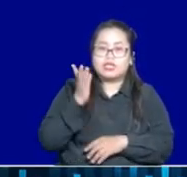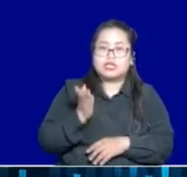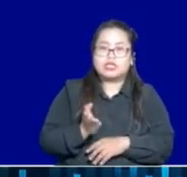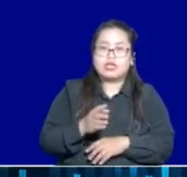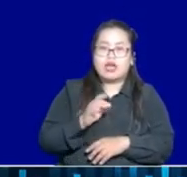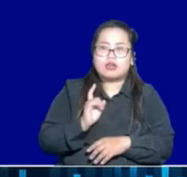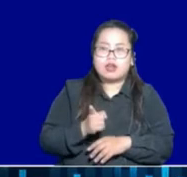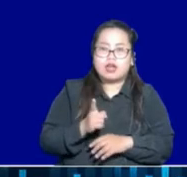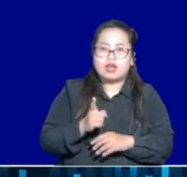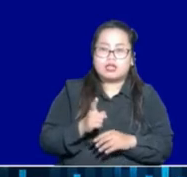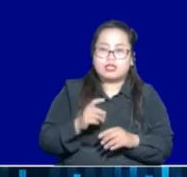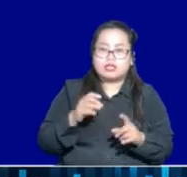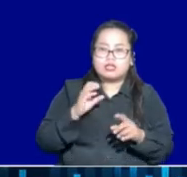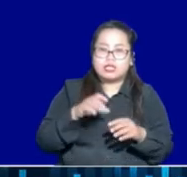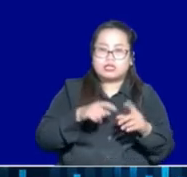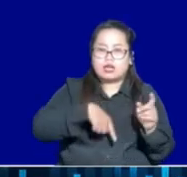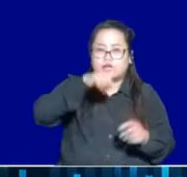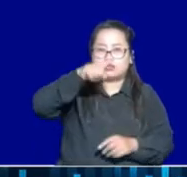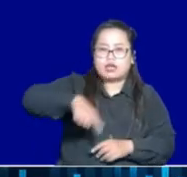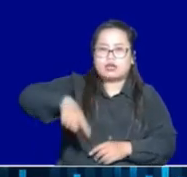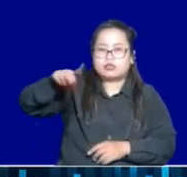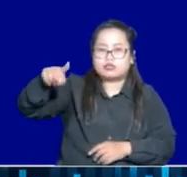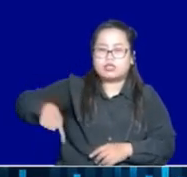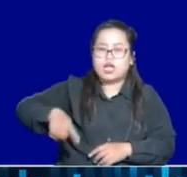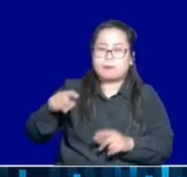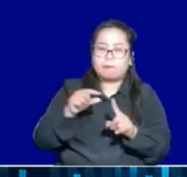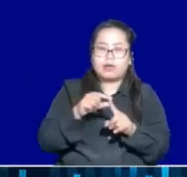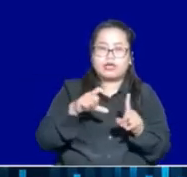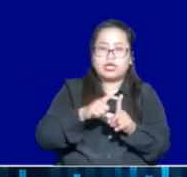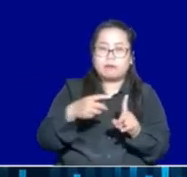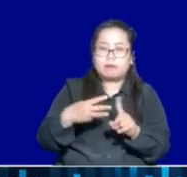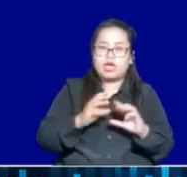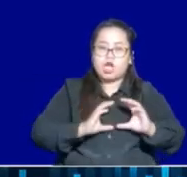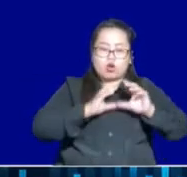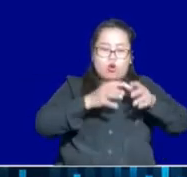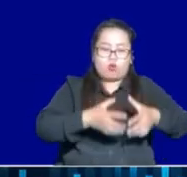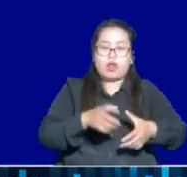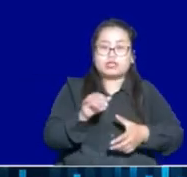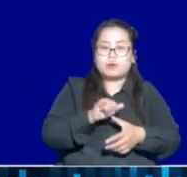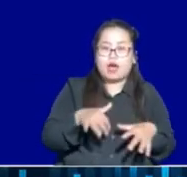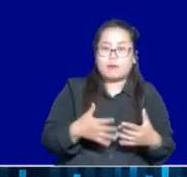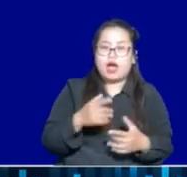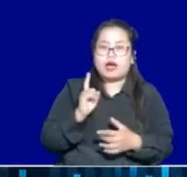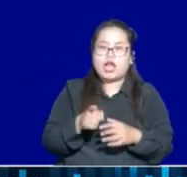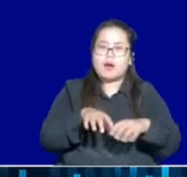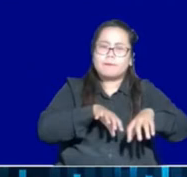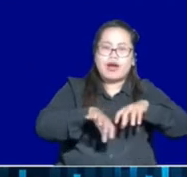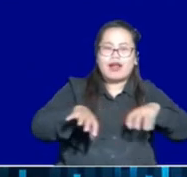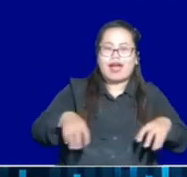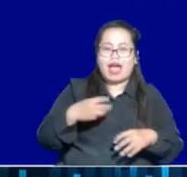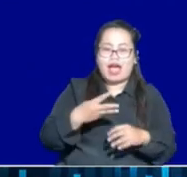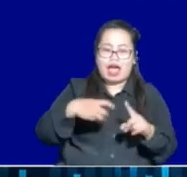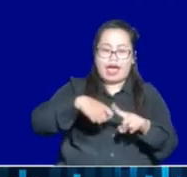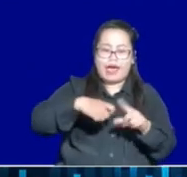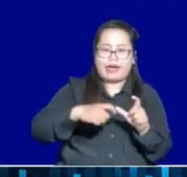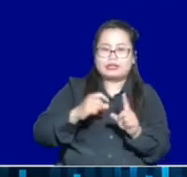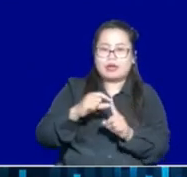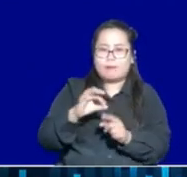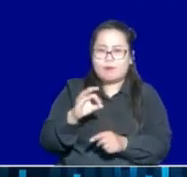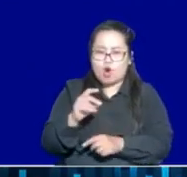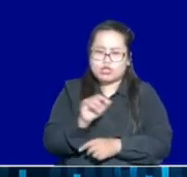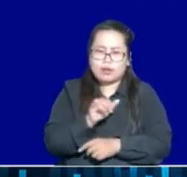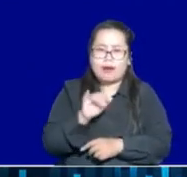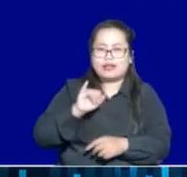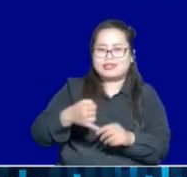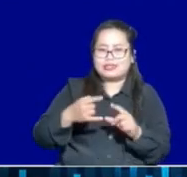goods, and world exports of services since 2000. You see that exports have been growing faster than